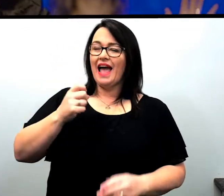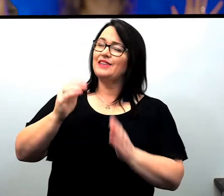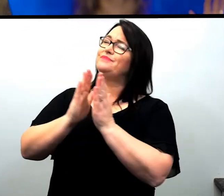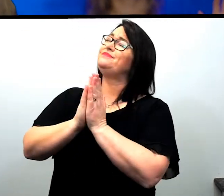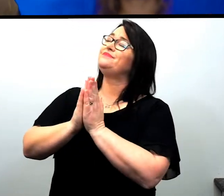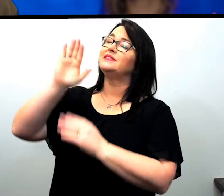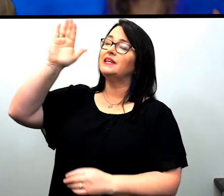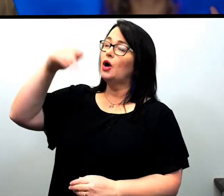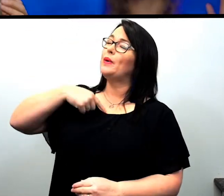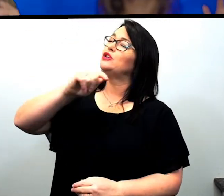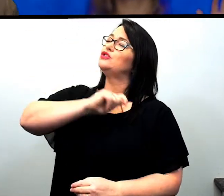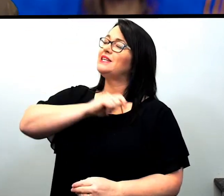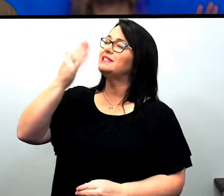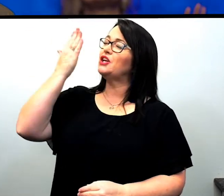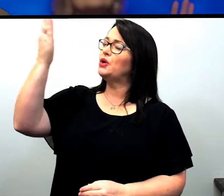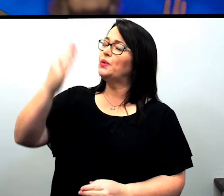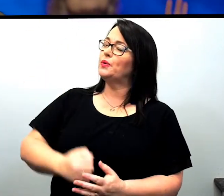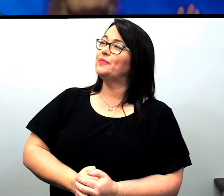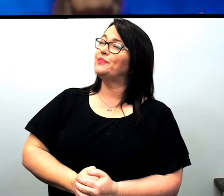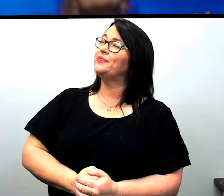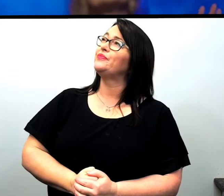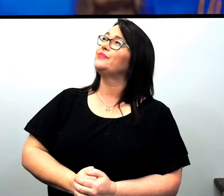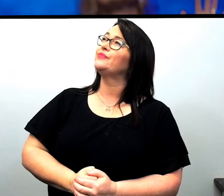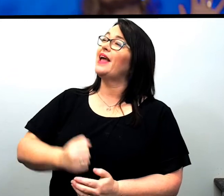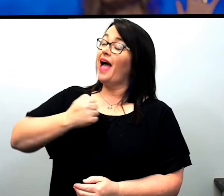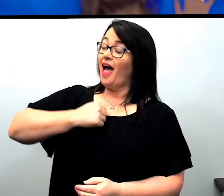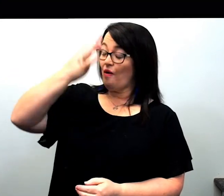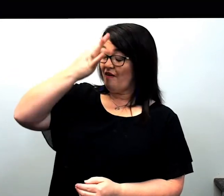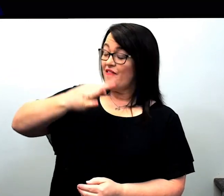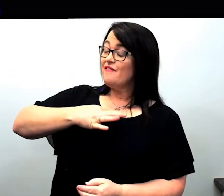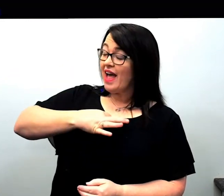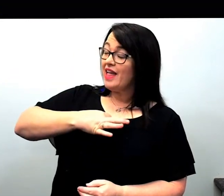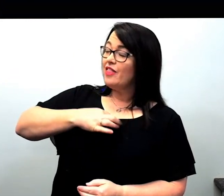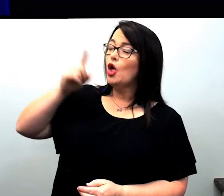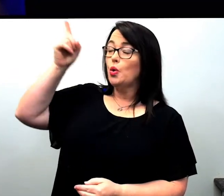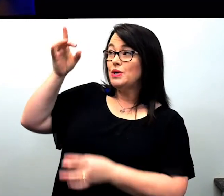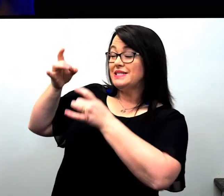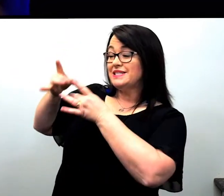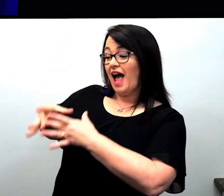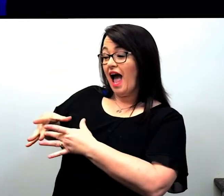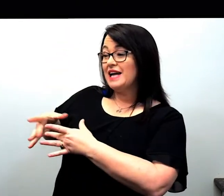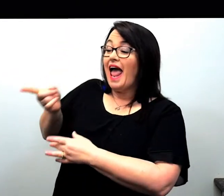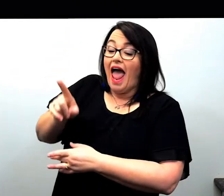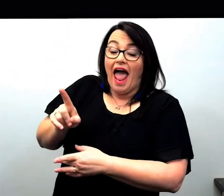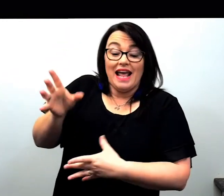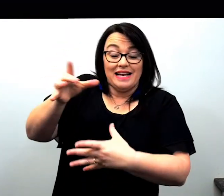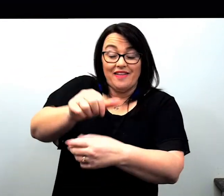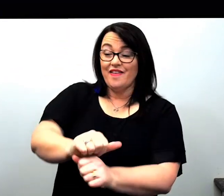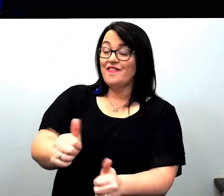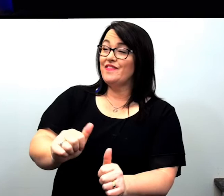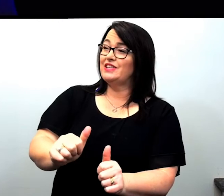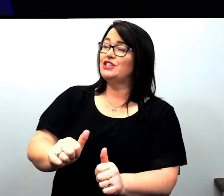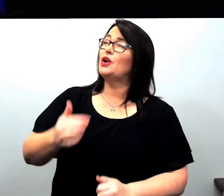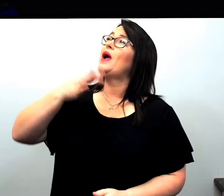our trust in you. We thank you, you are the author and the finisher of our faith. And today we're asking you to move mountains. We're